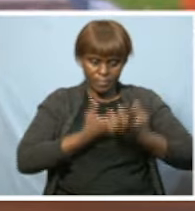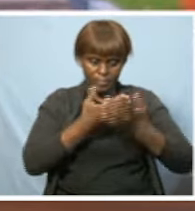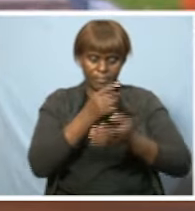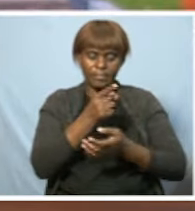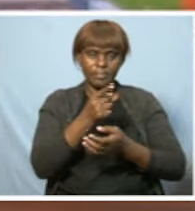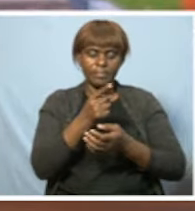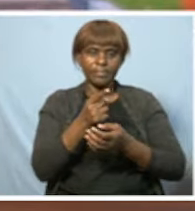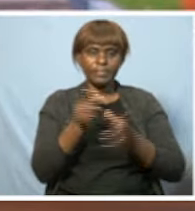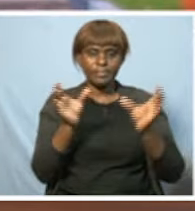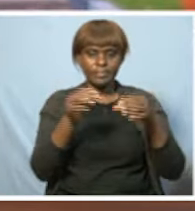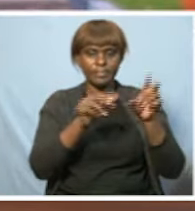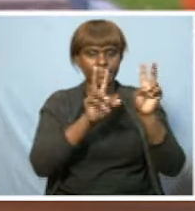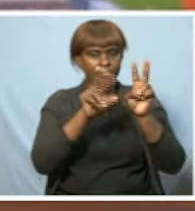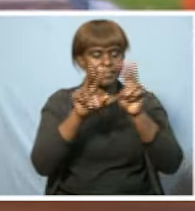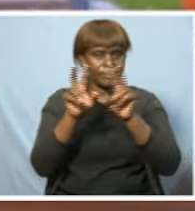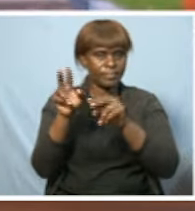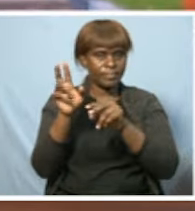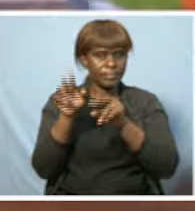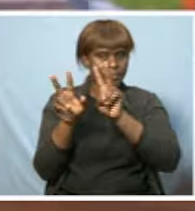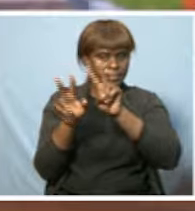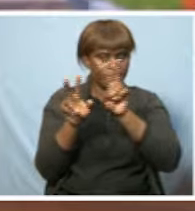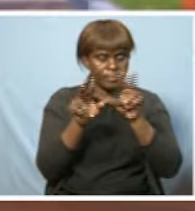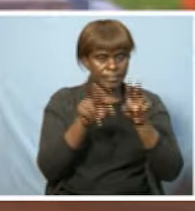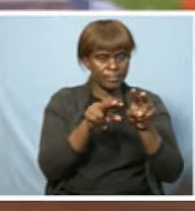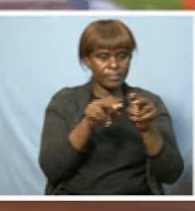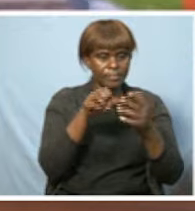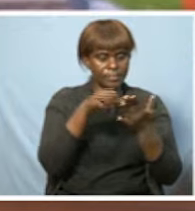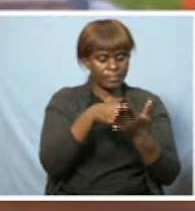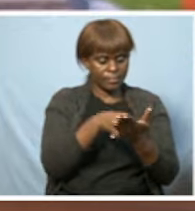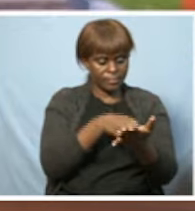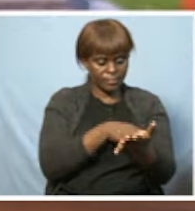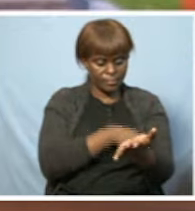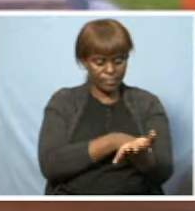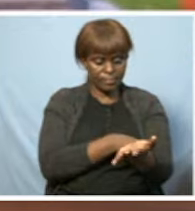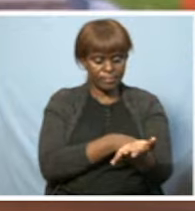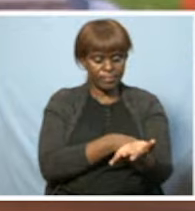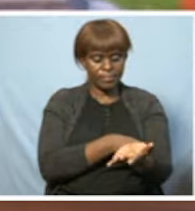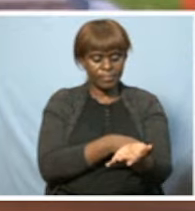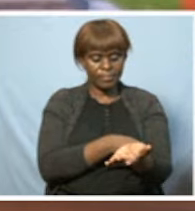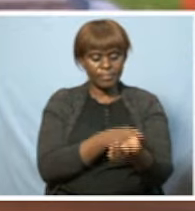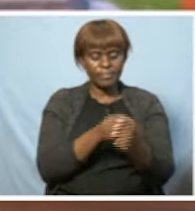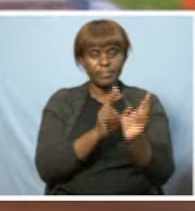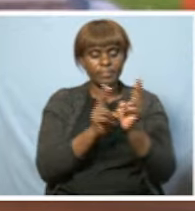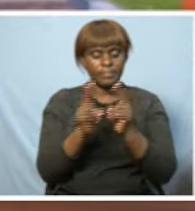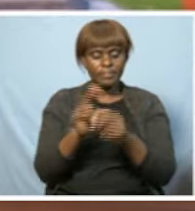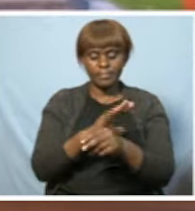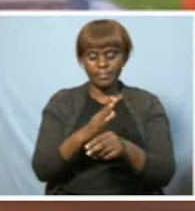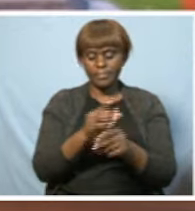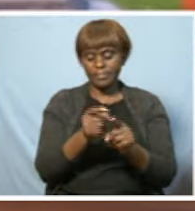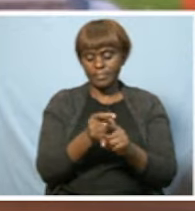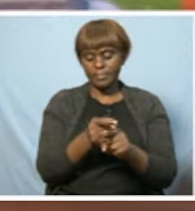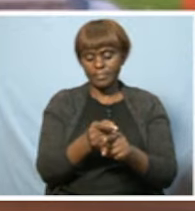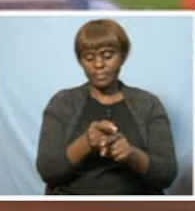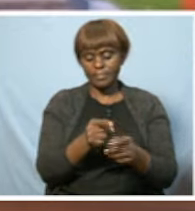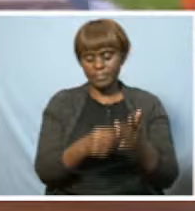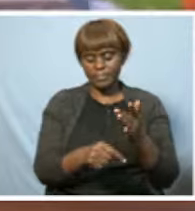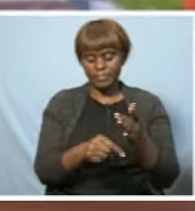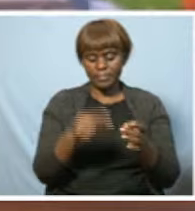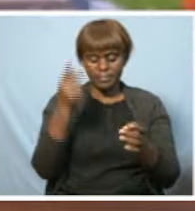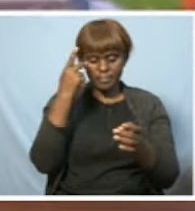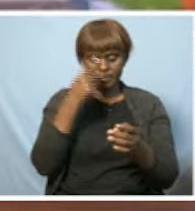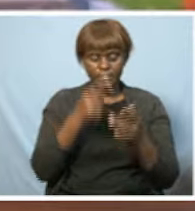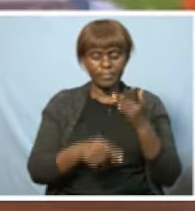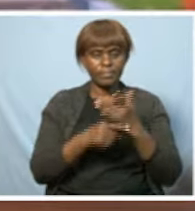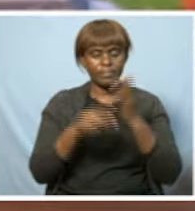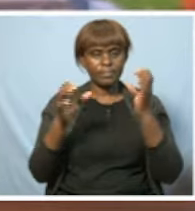say the committee that observed, they did examine the submission and oral responses from PETAUKE Town Council